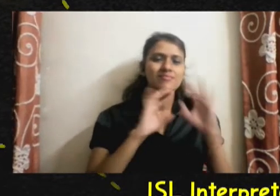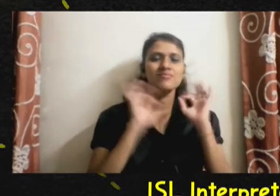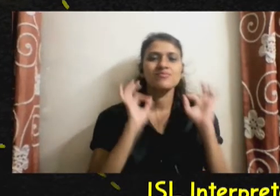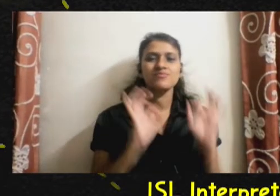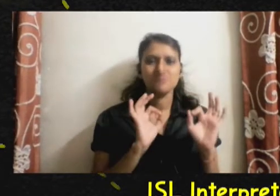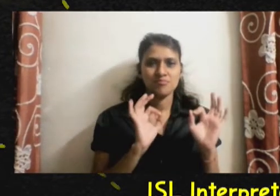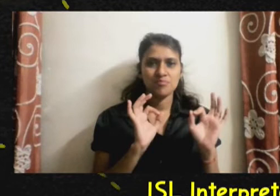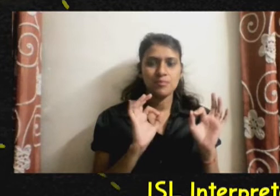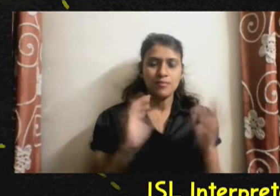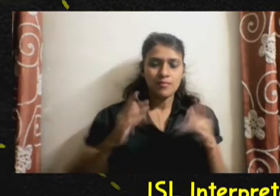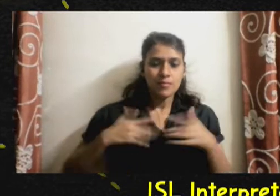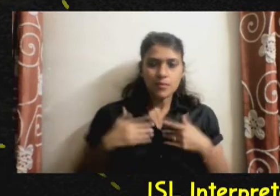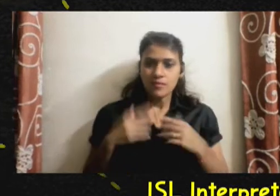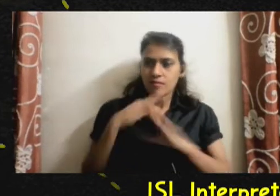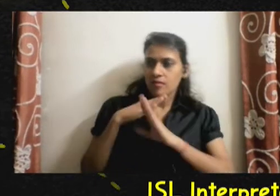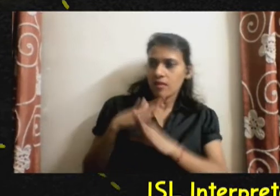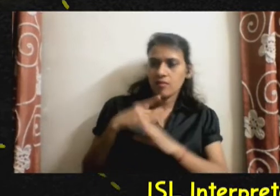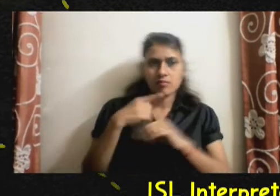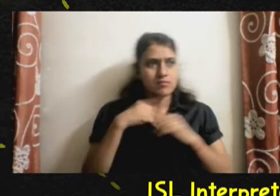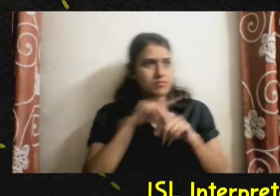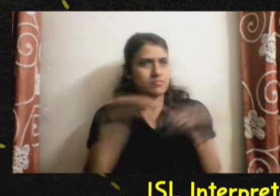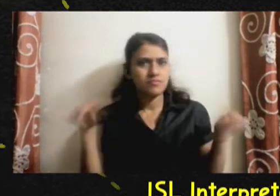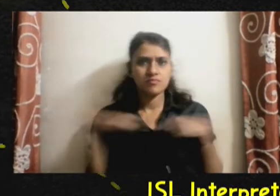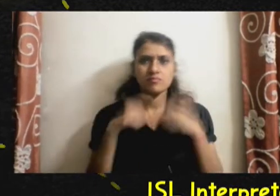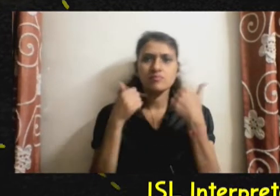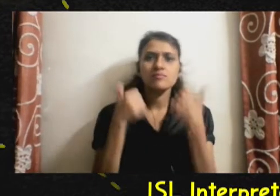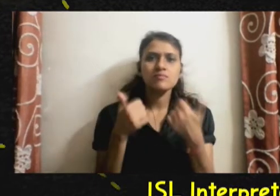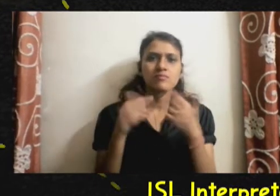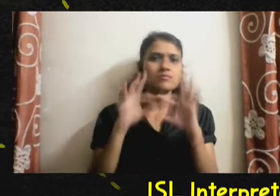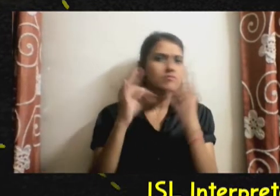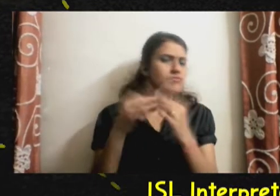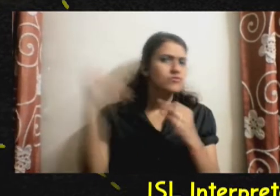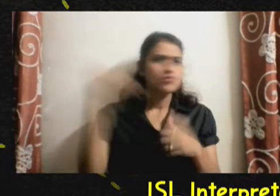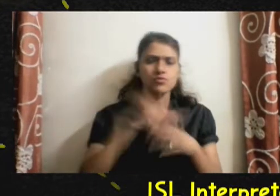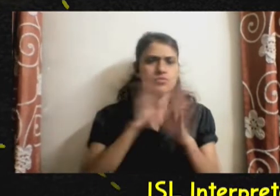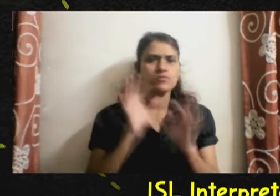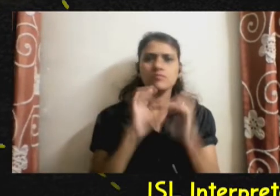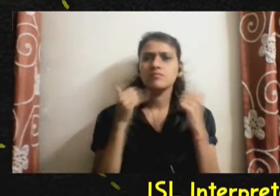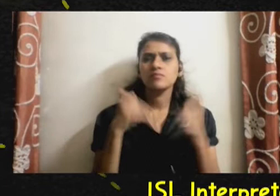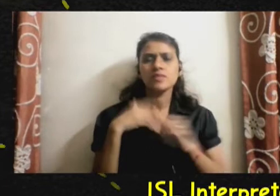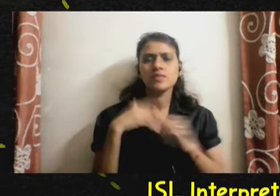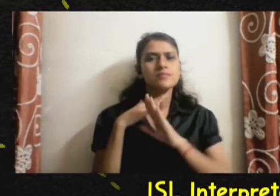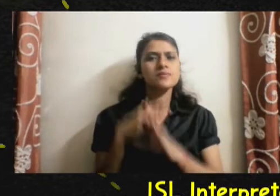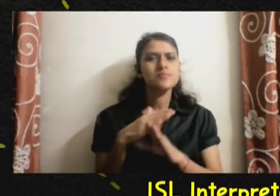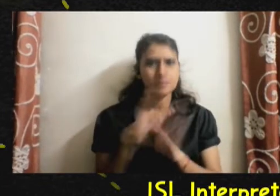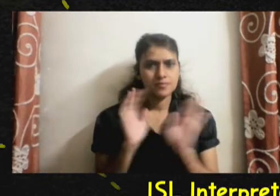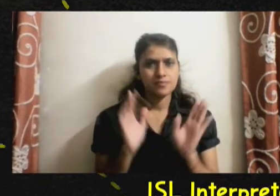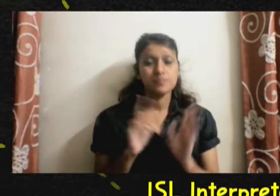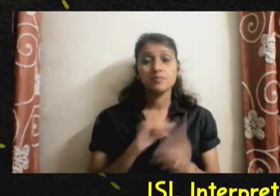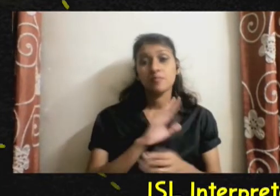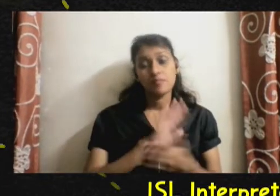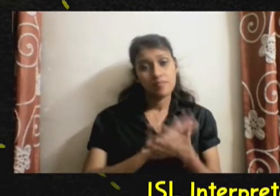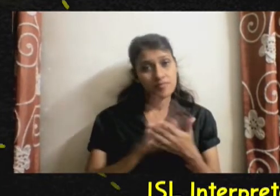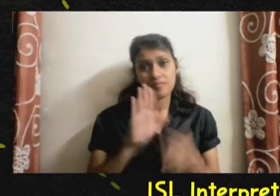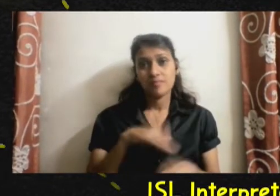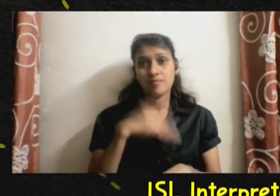where you're finally safe from your family and you can do exactly what you want. But of course, the tragedy after that is the